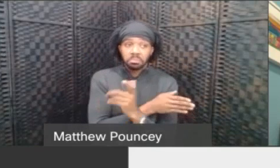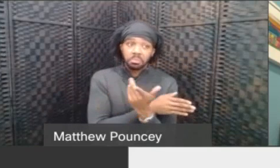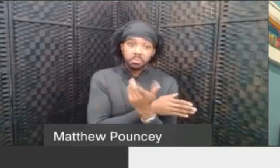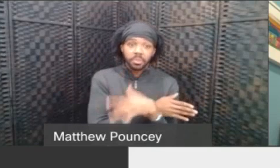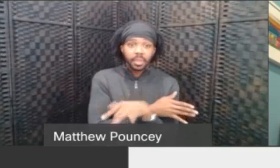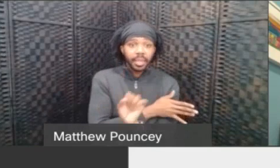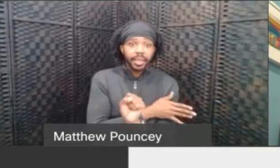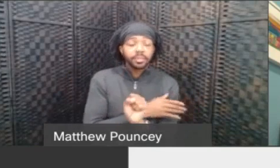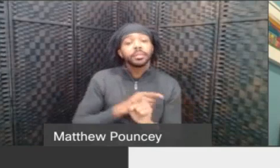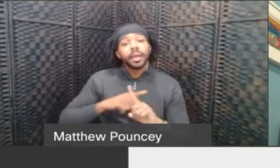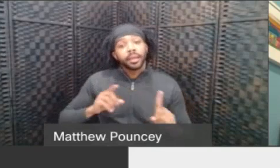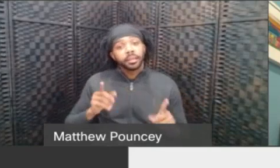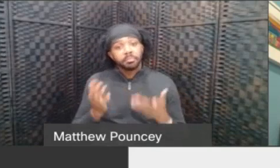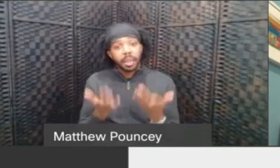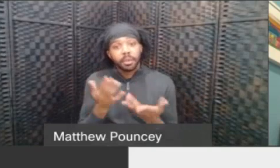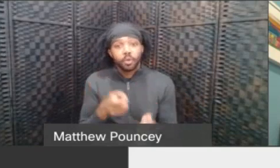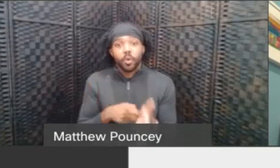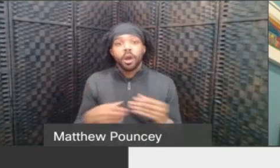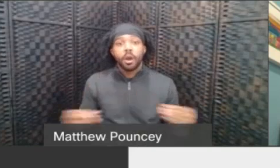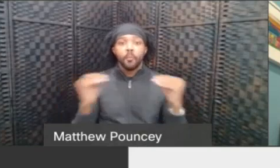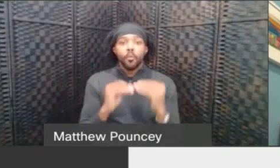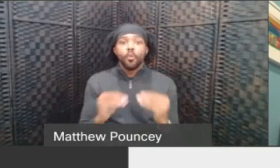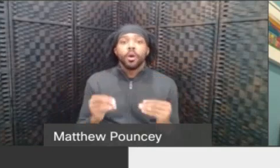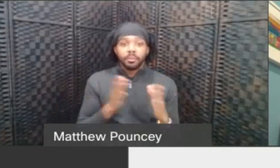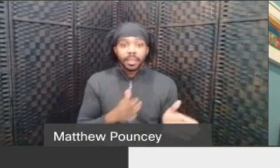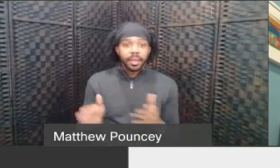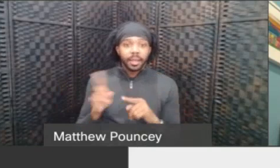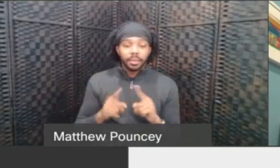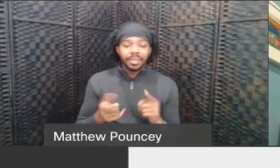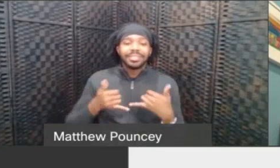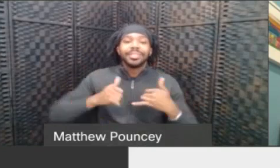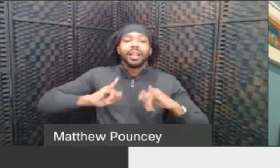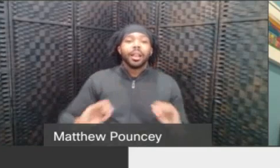Yes, and it may even require more planning, but it is still essential.